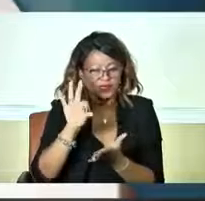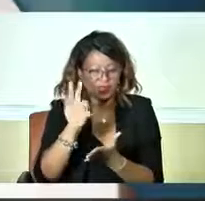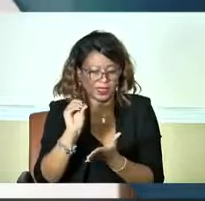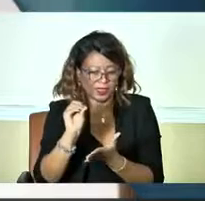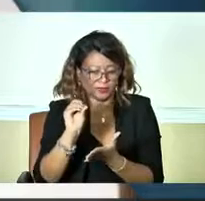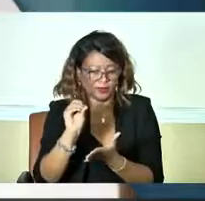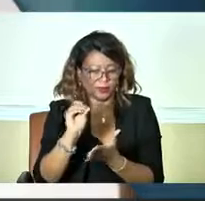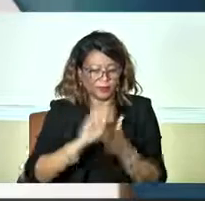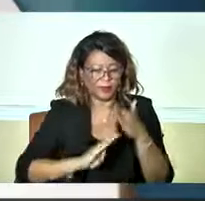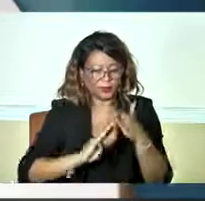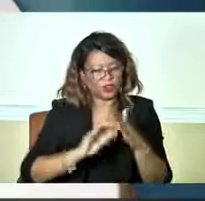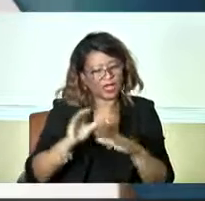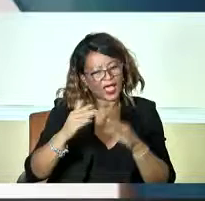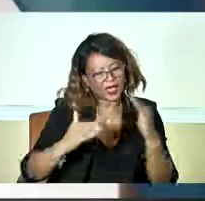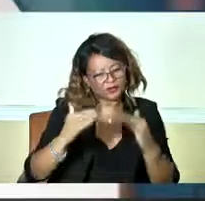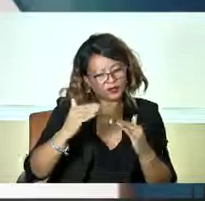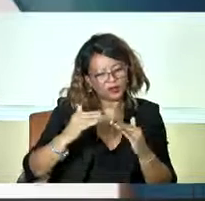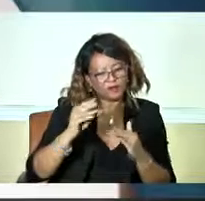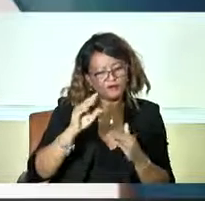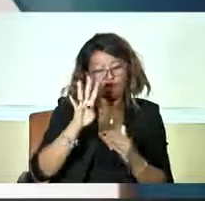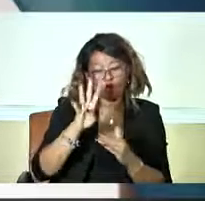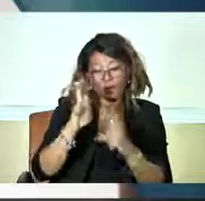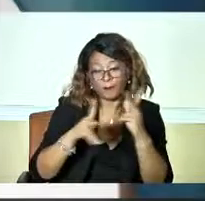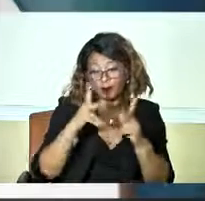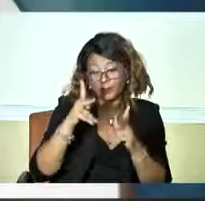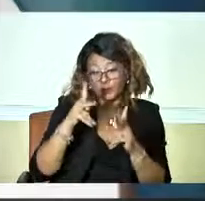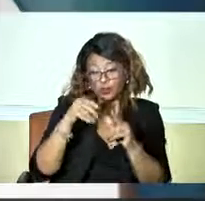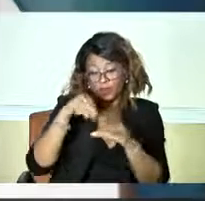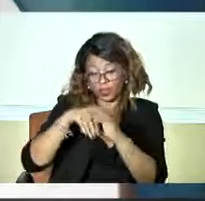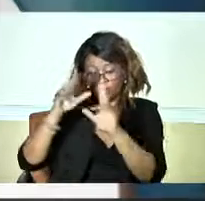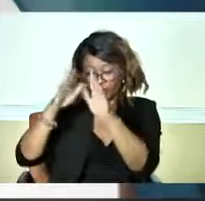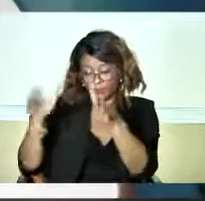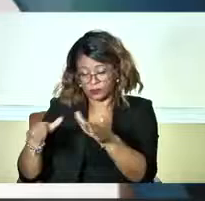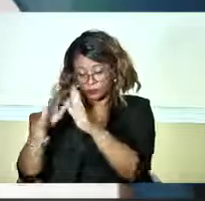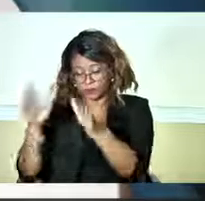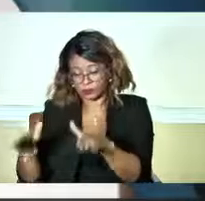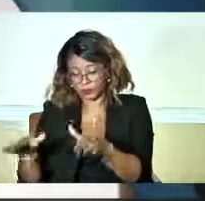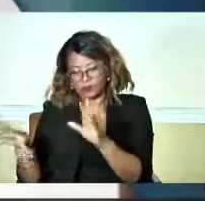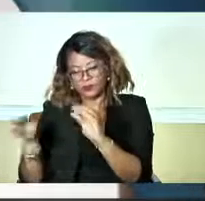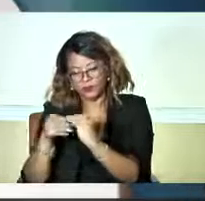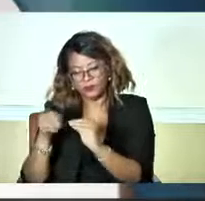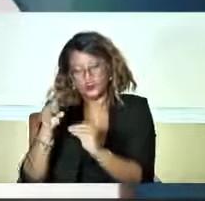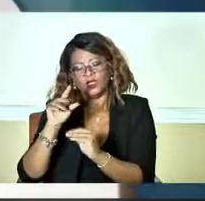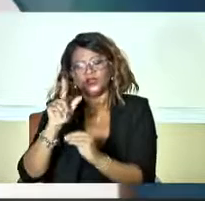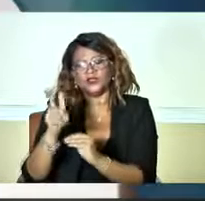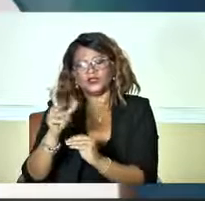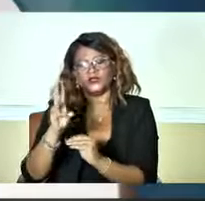also based on an average of 4 persons per household, which totals some